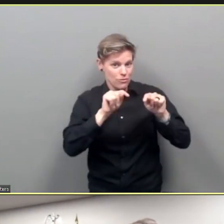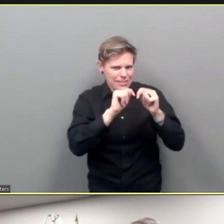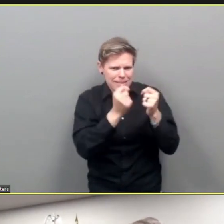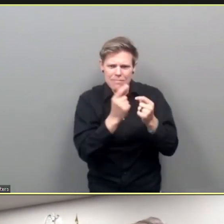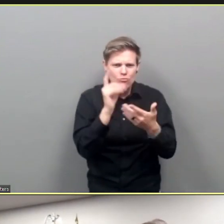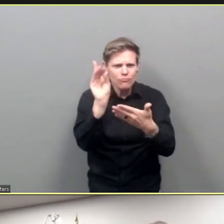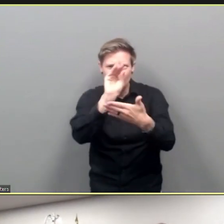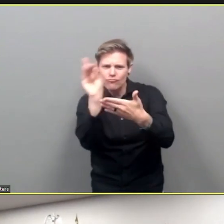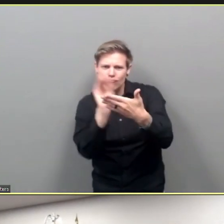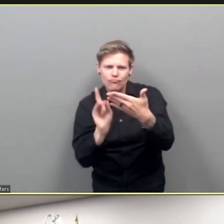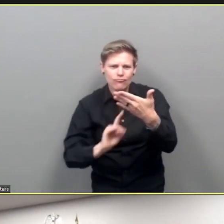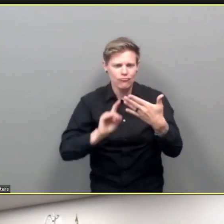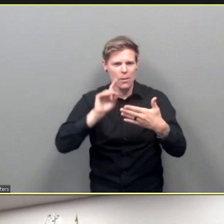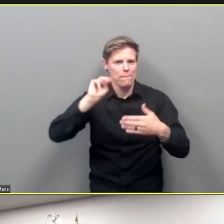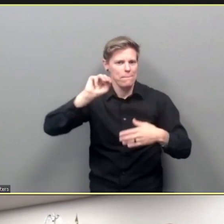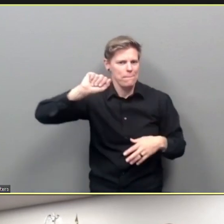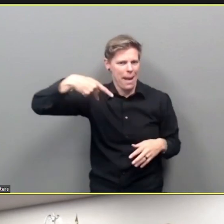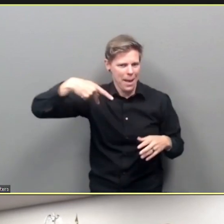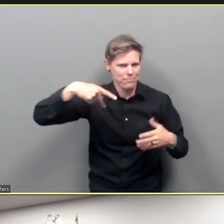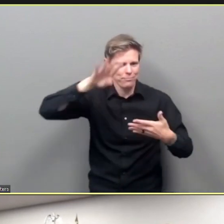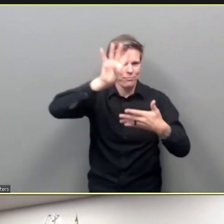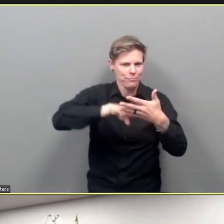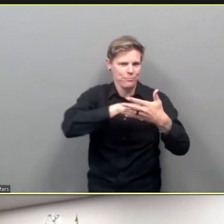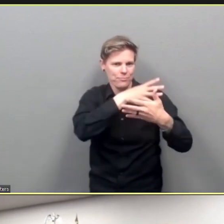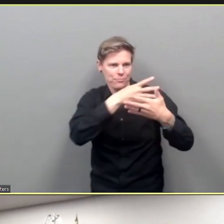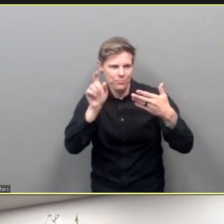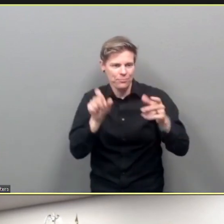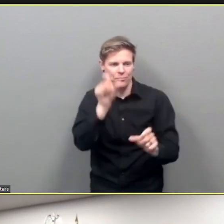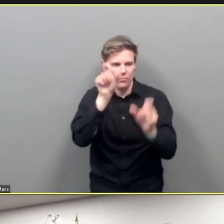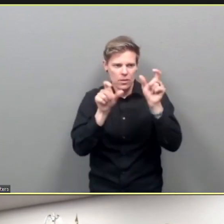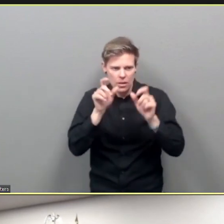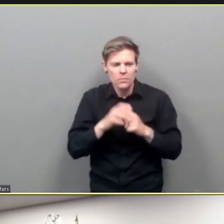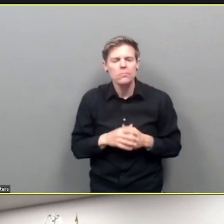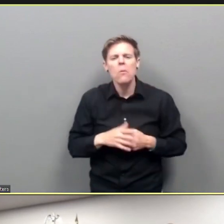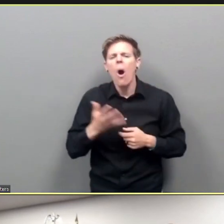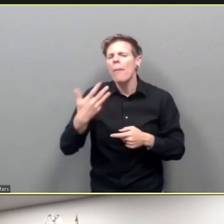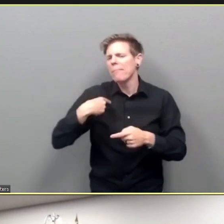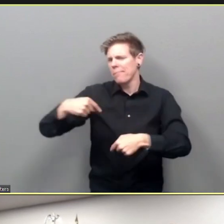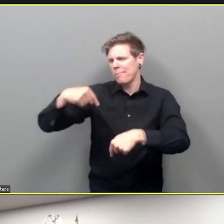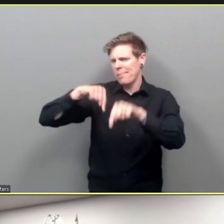wanted to go back to something that you had said in your earlier answer about,